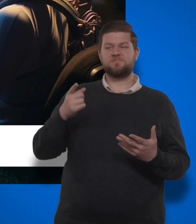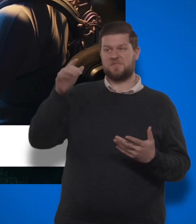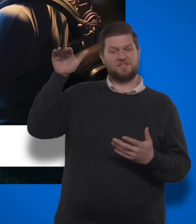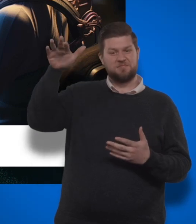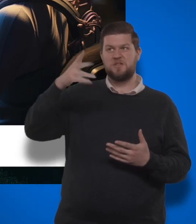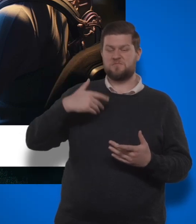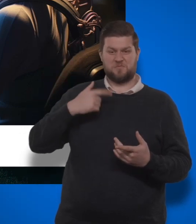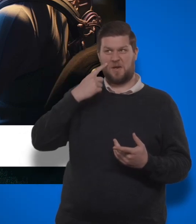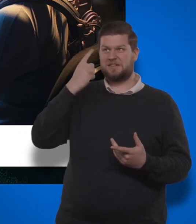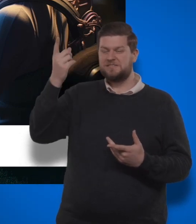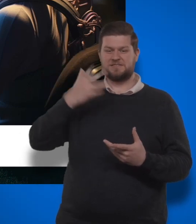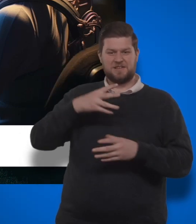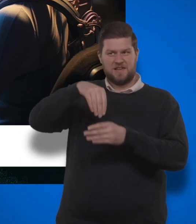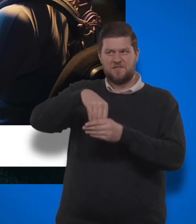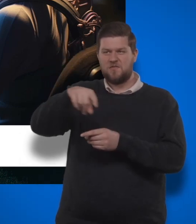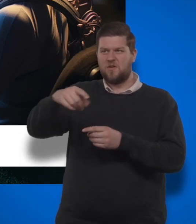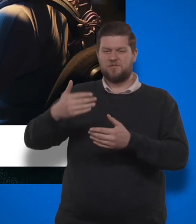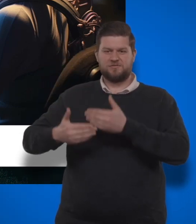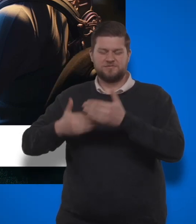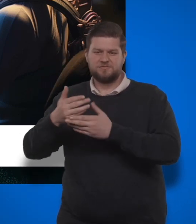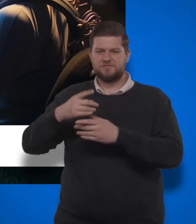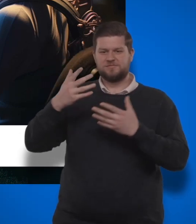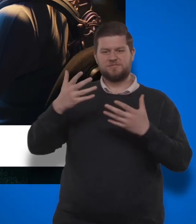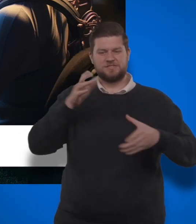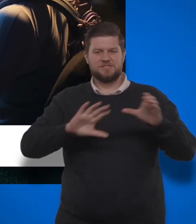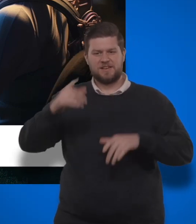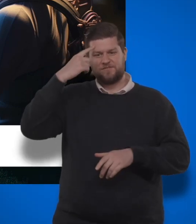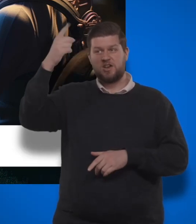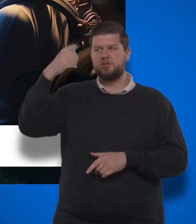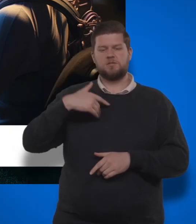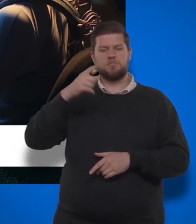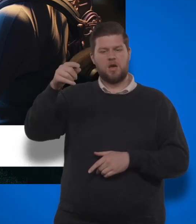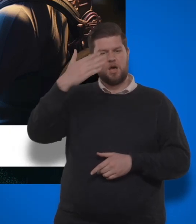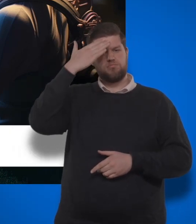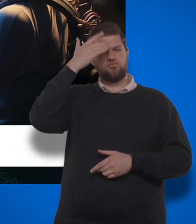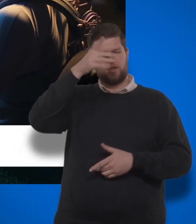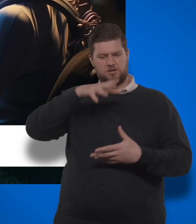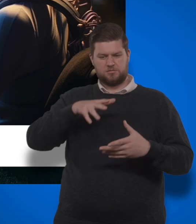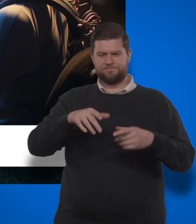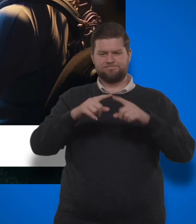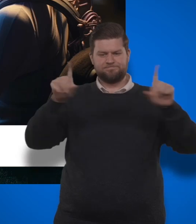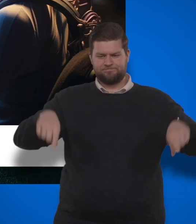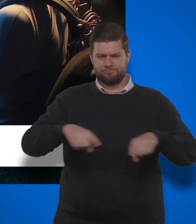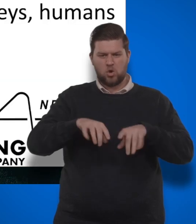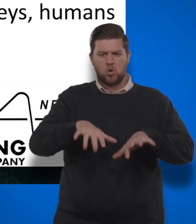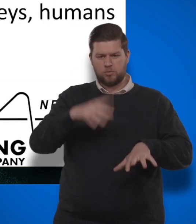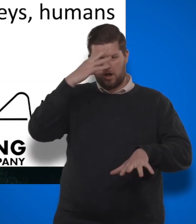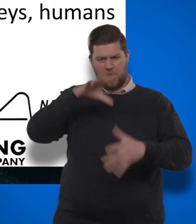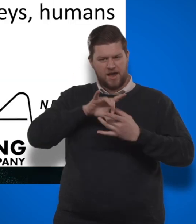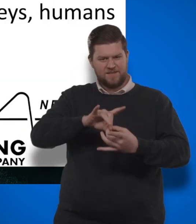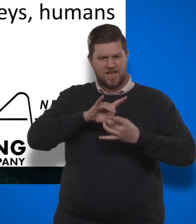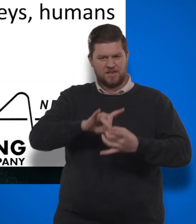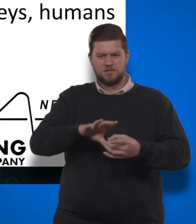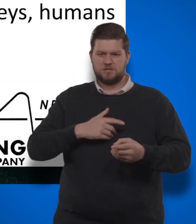standard trope of science fiction, and it's been written about and all the implications and so